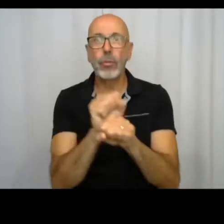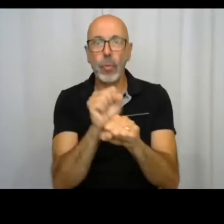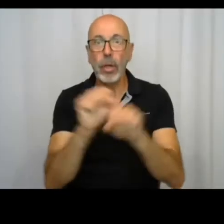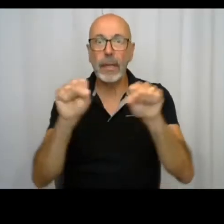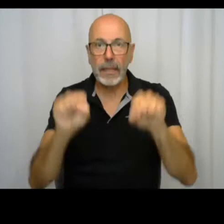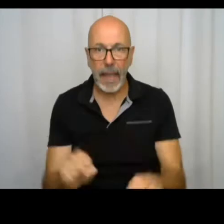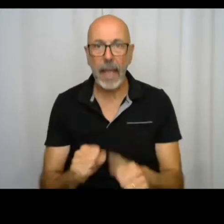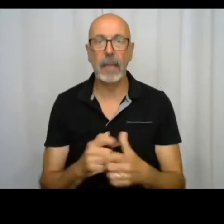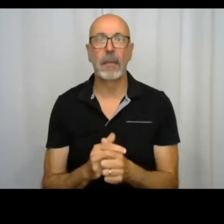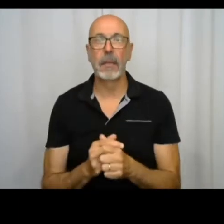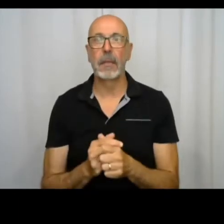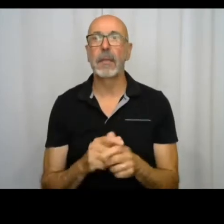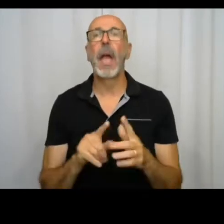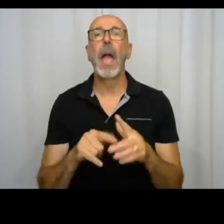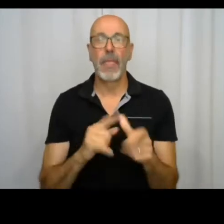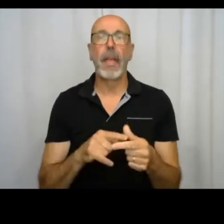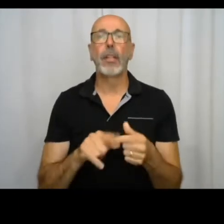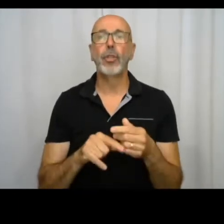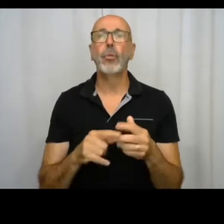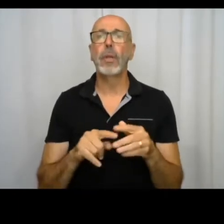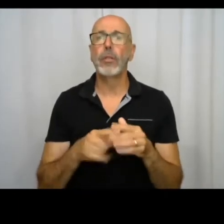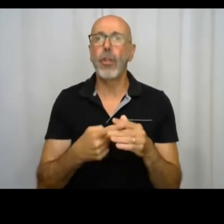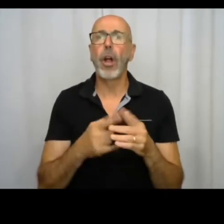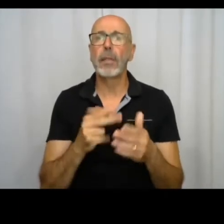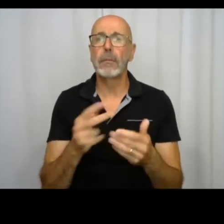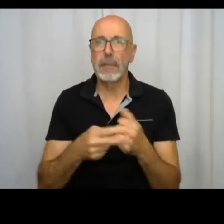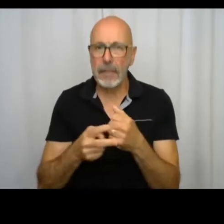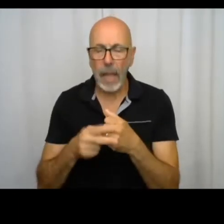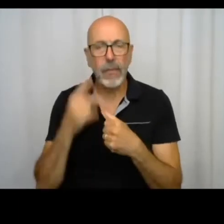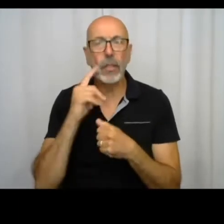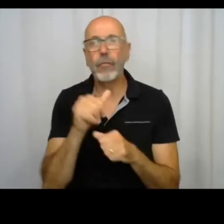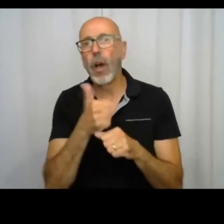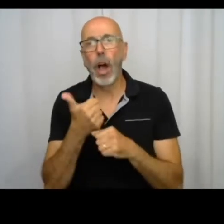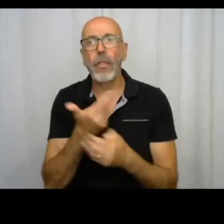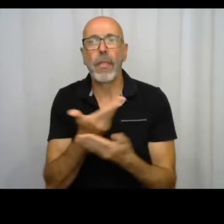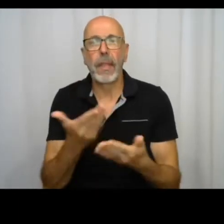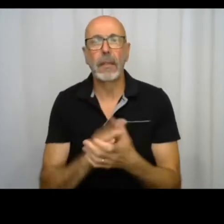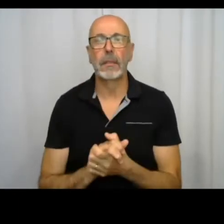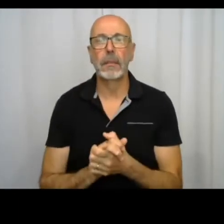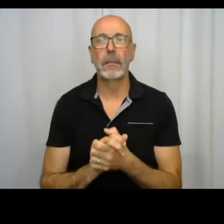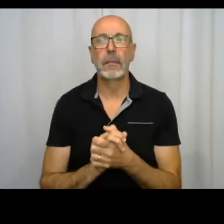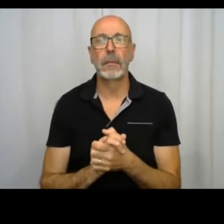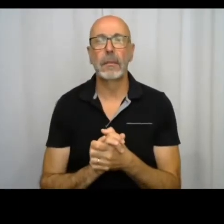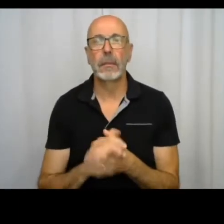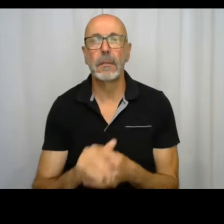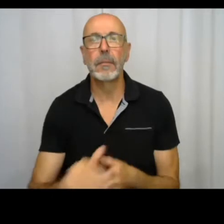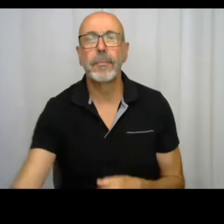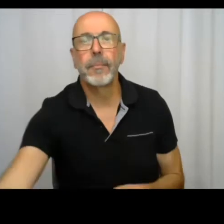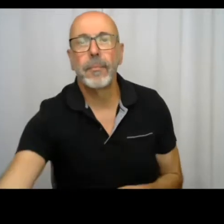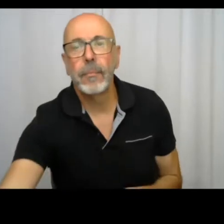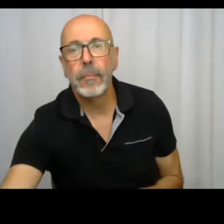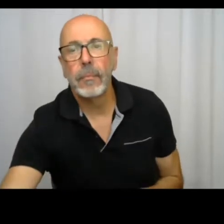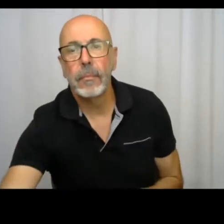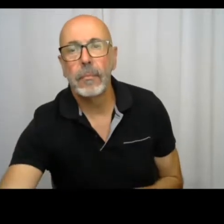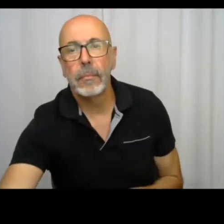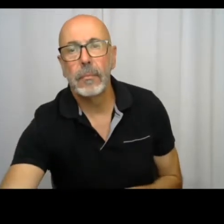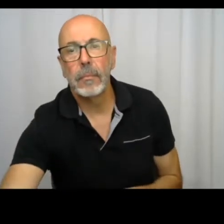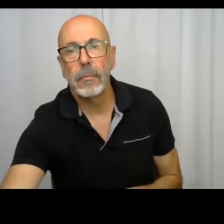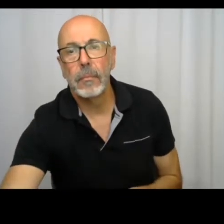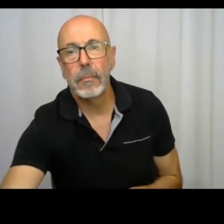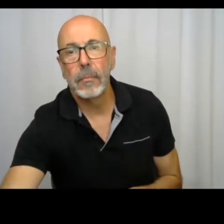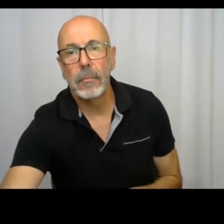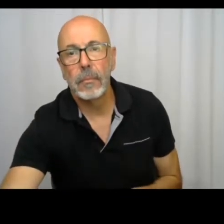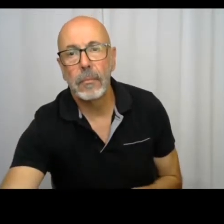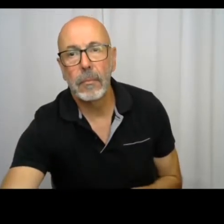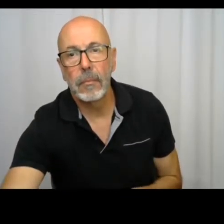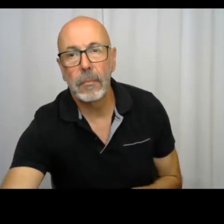able to accrue savings for home purchases, retirement, and other needs. And there's data out there that show